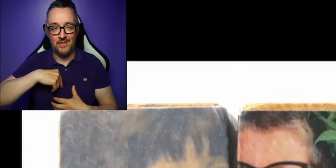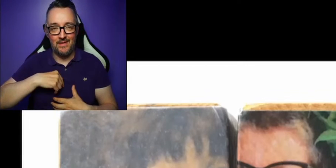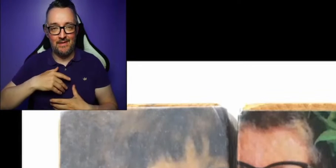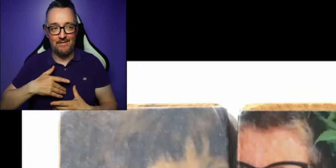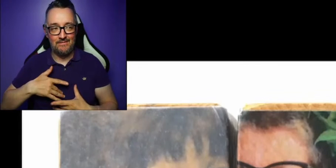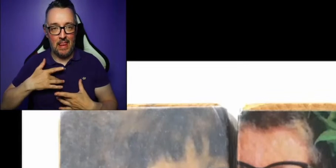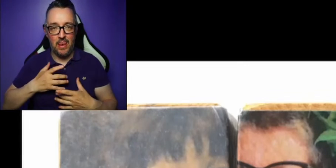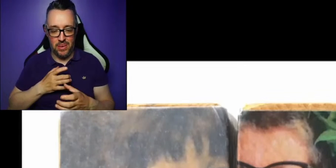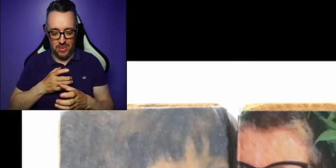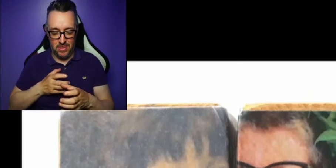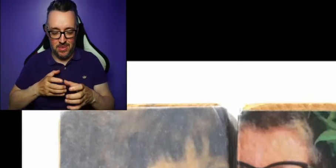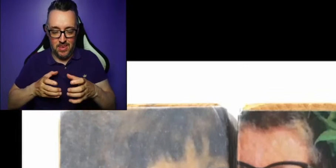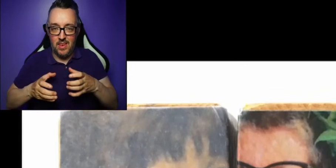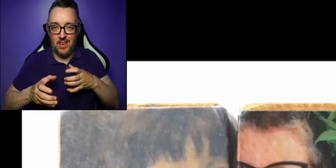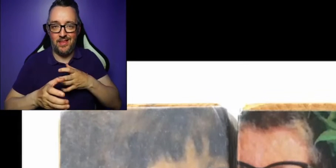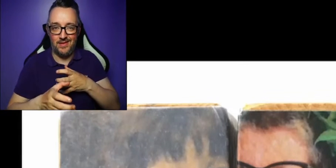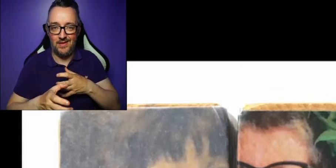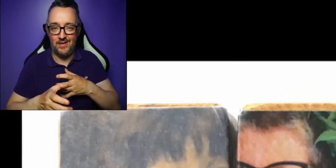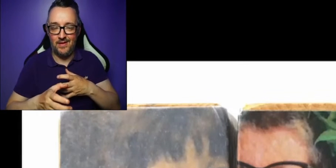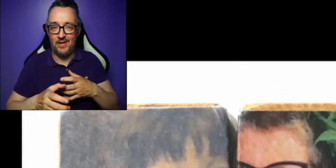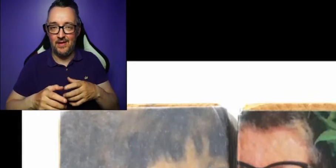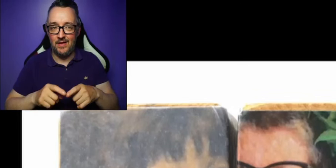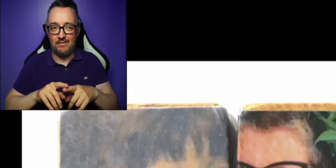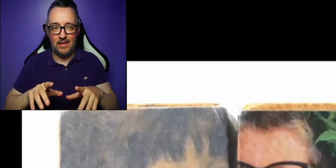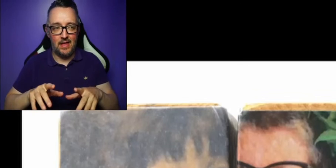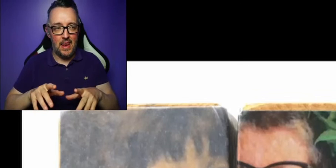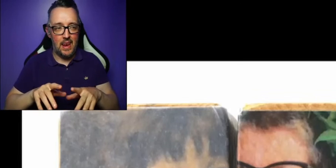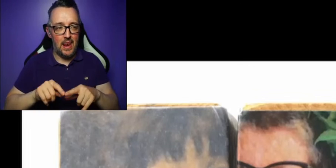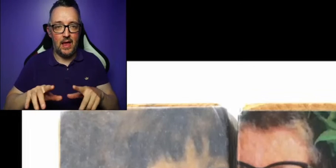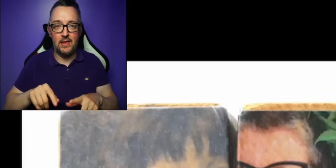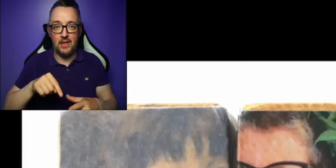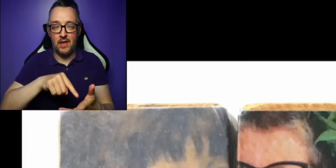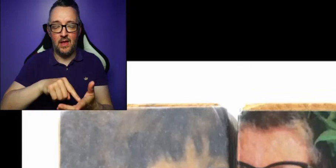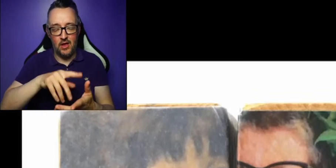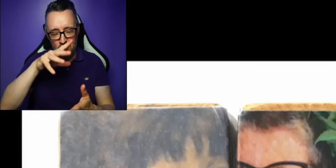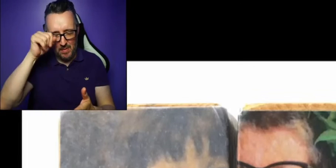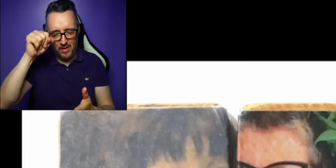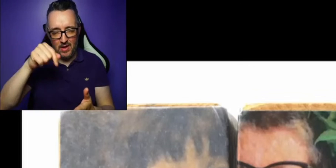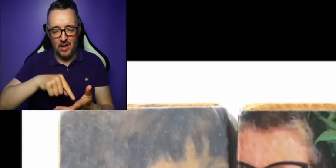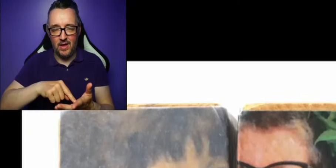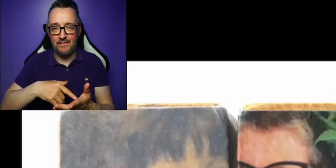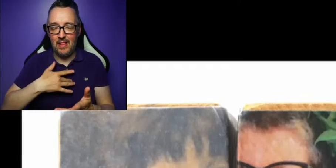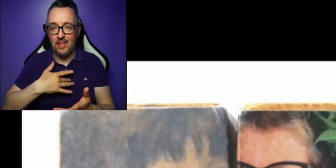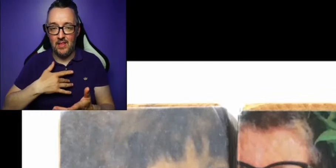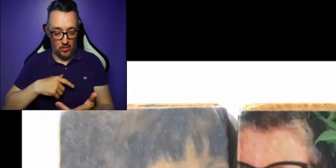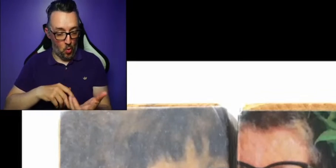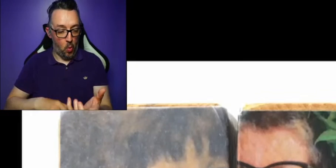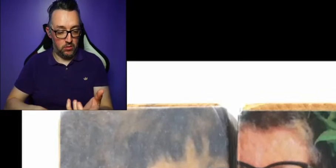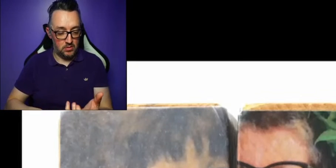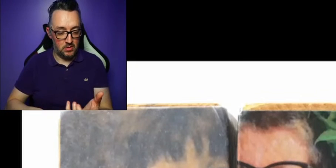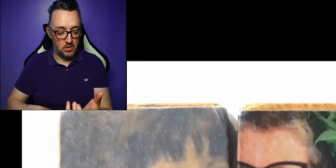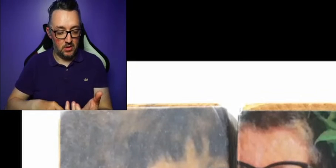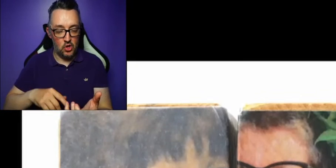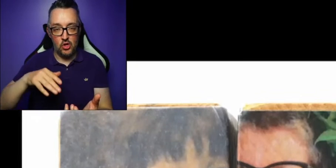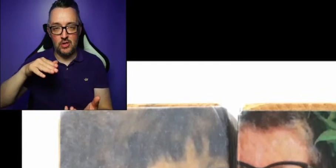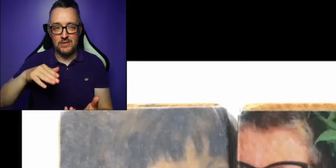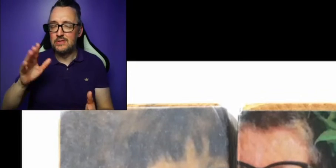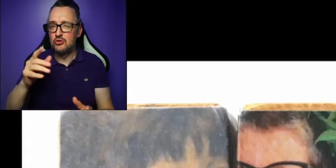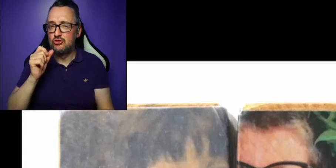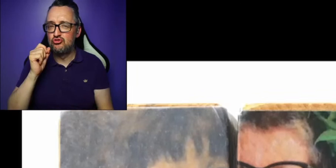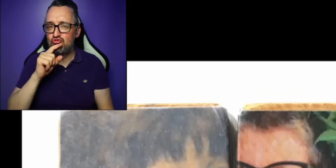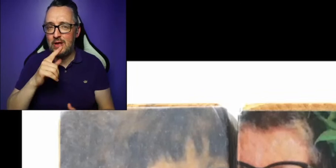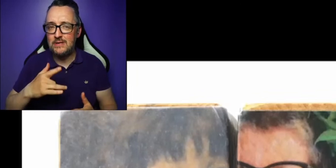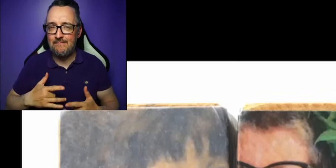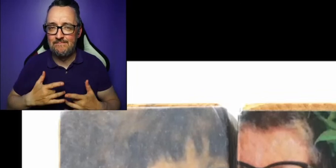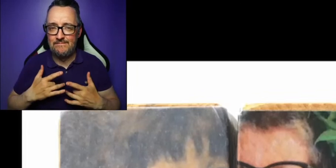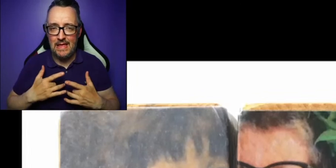embodying that child again, or that it's almost like the breath of the child I was is on my neck when I'm, it's a very